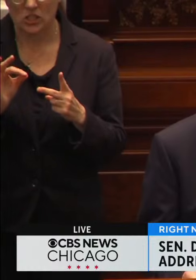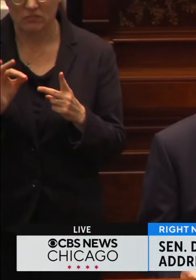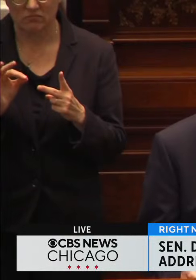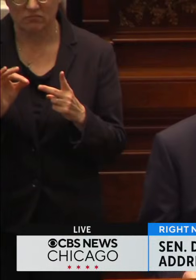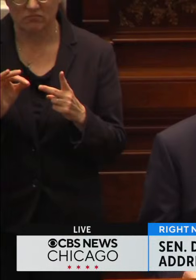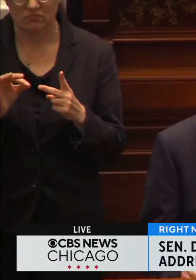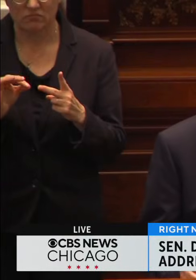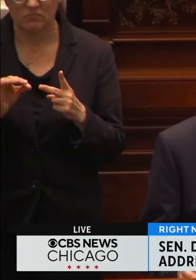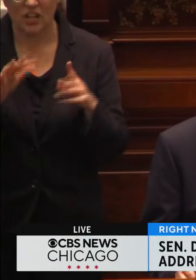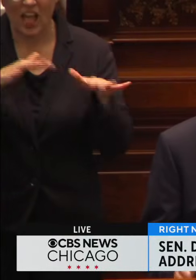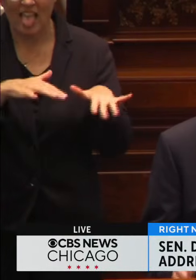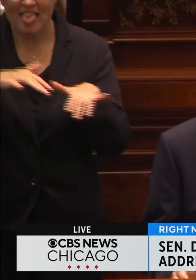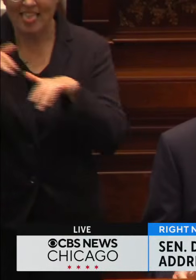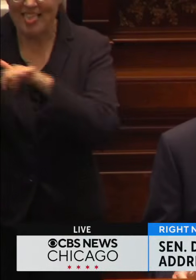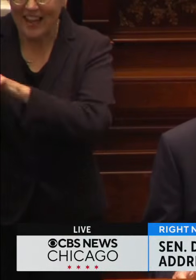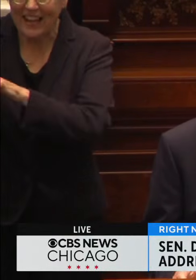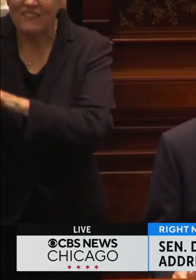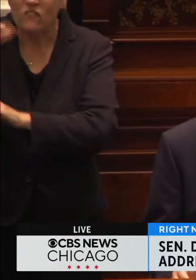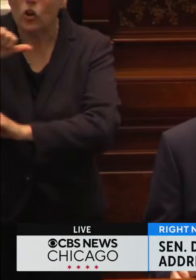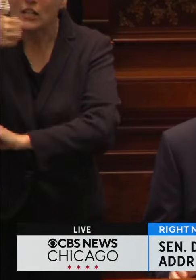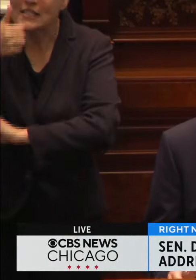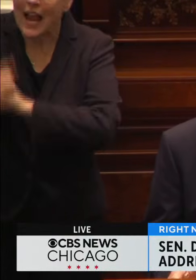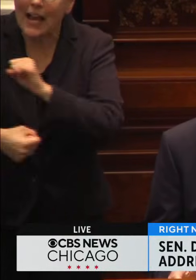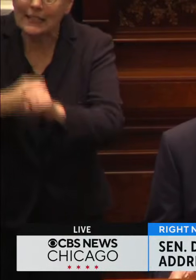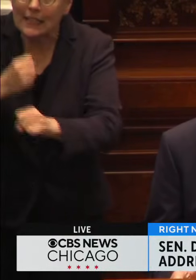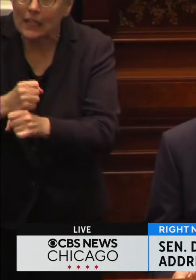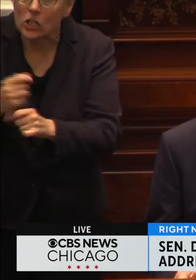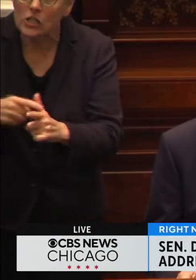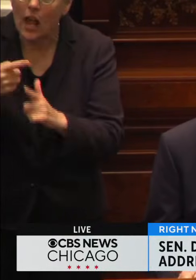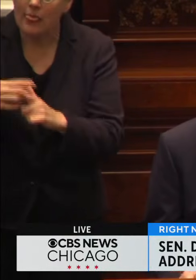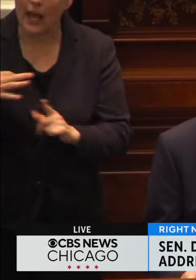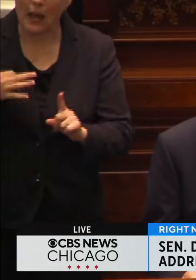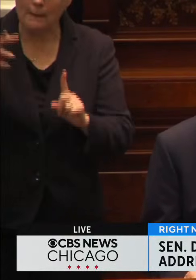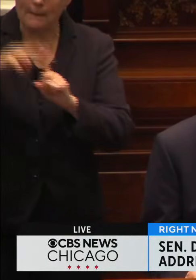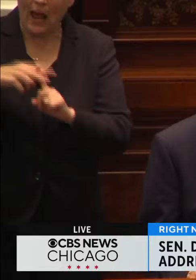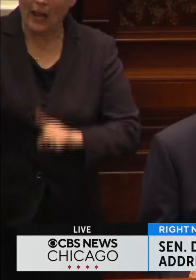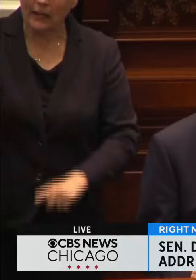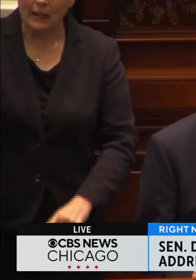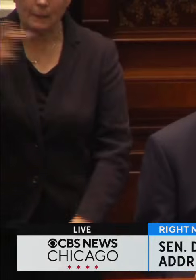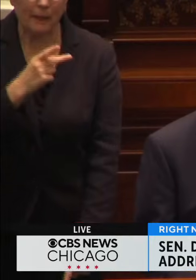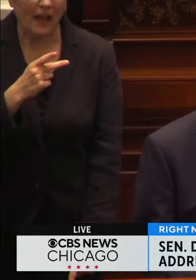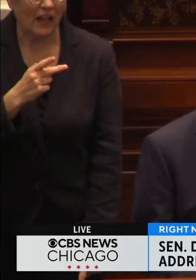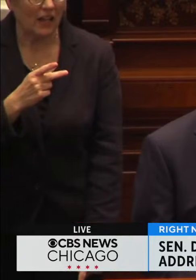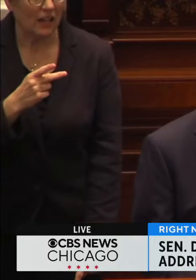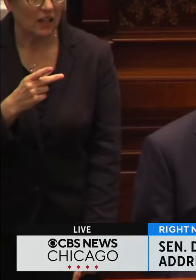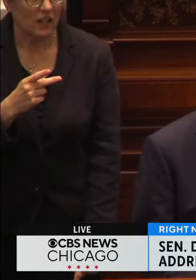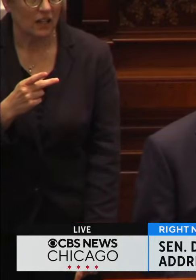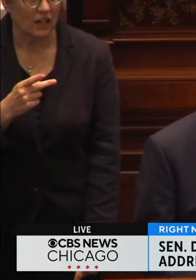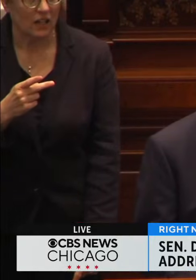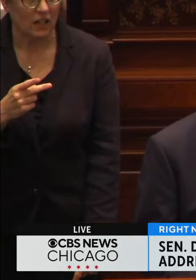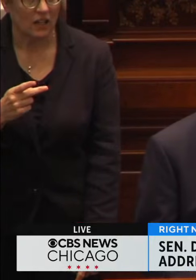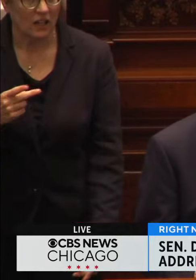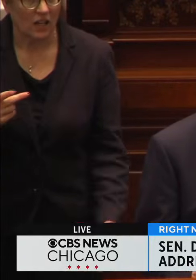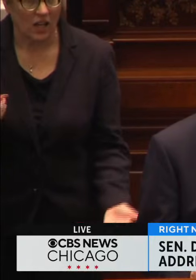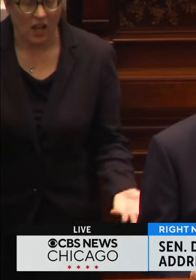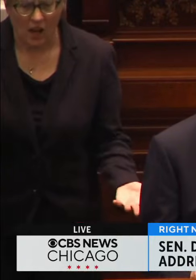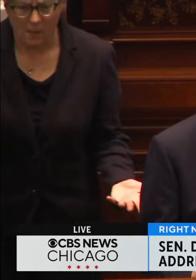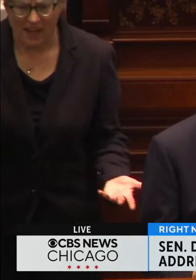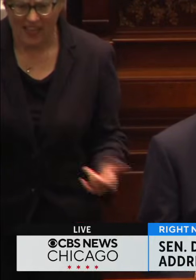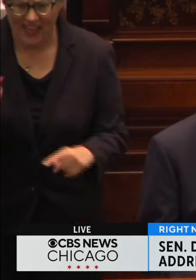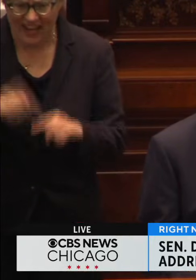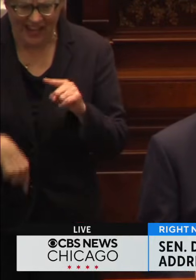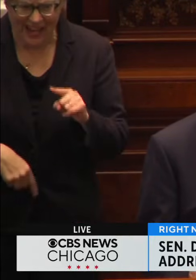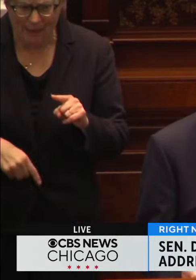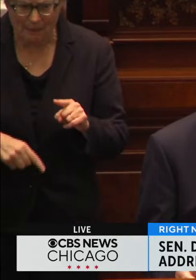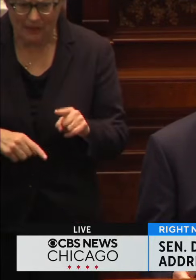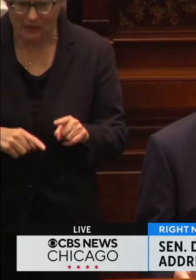the United States for 10 years and to apply to come back. When Clarisol told me that, I said, "That can't be true." She